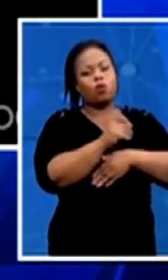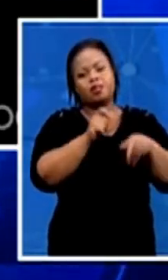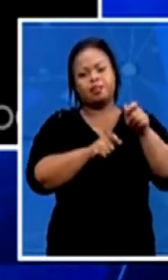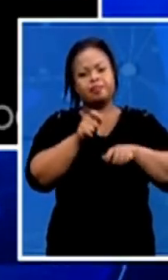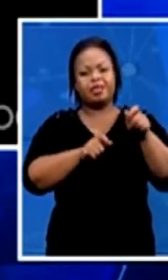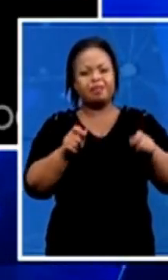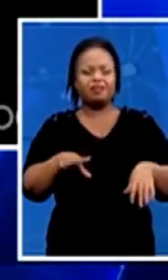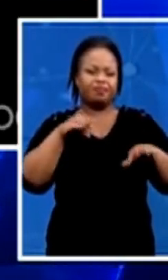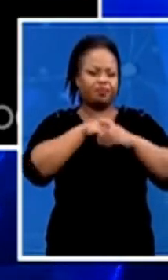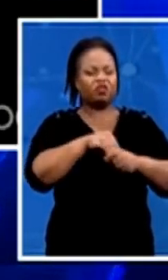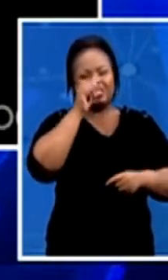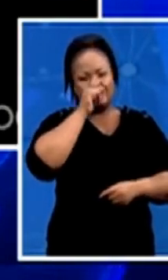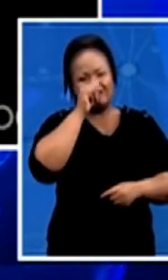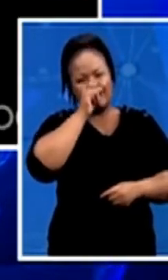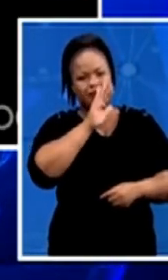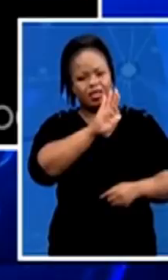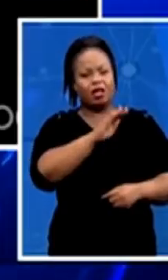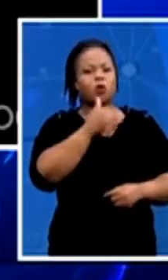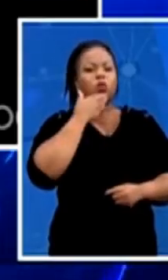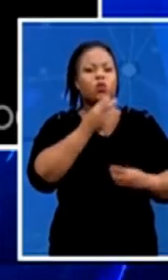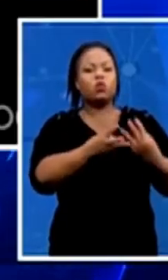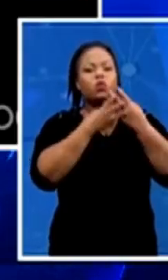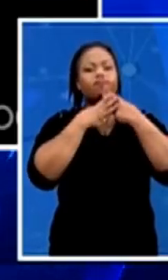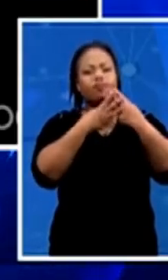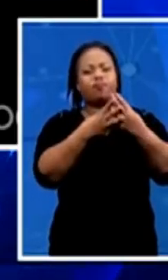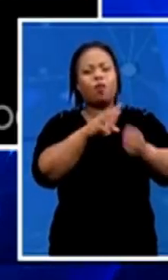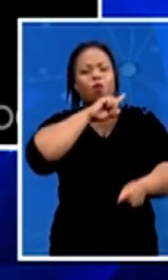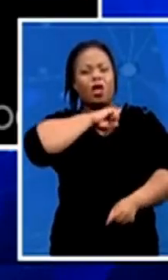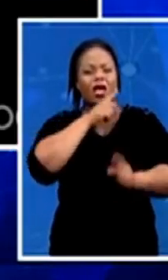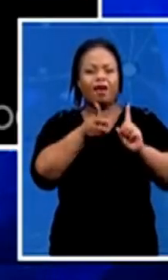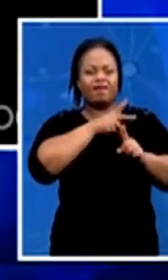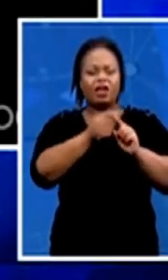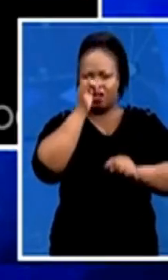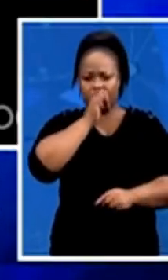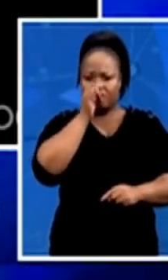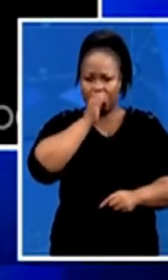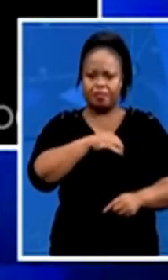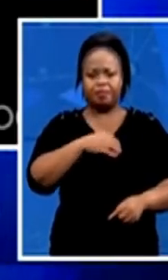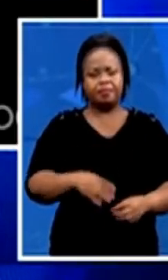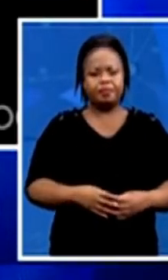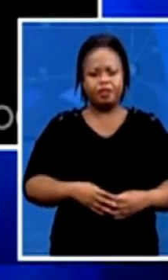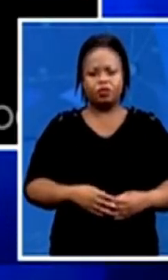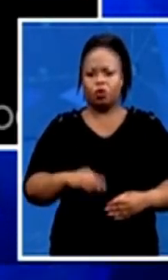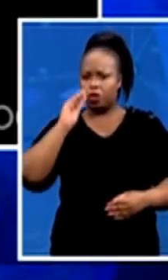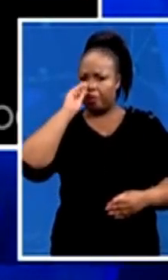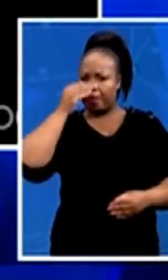of vile crimes. Such criminals do not forfeit the rights under the Constitution and